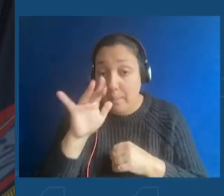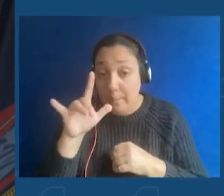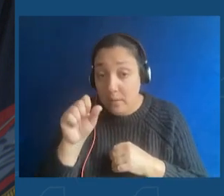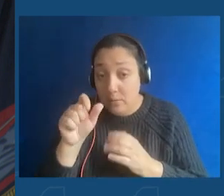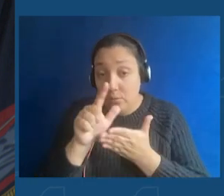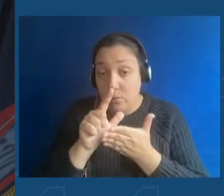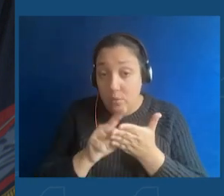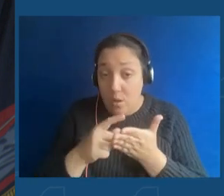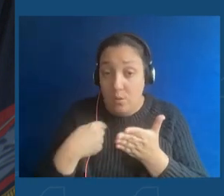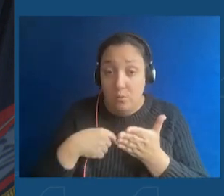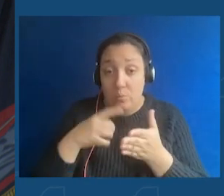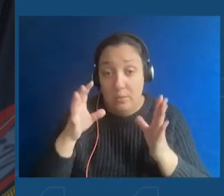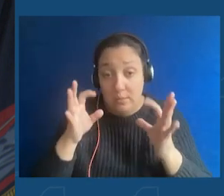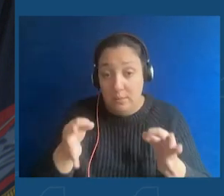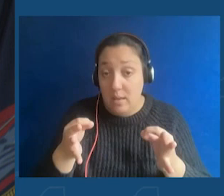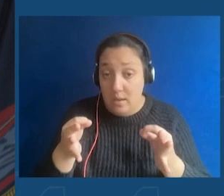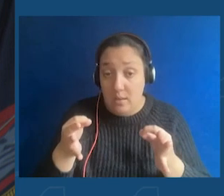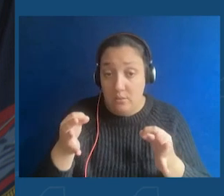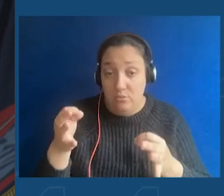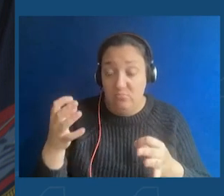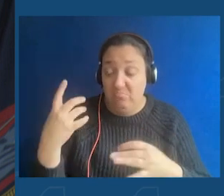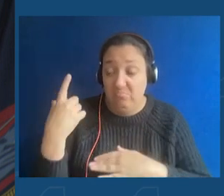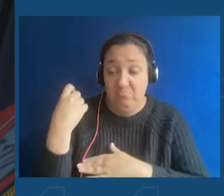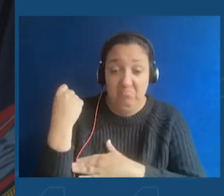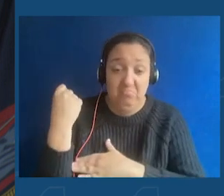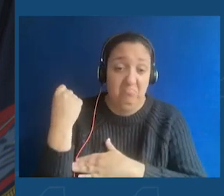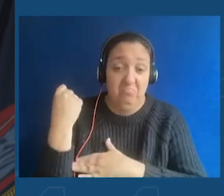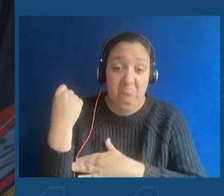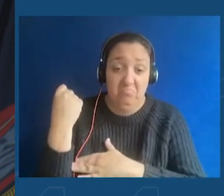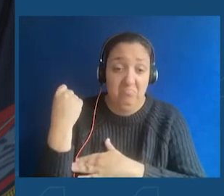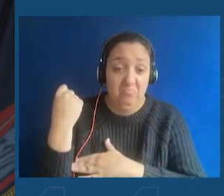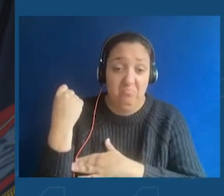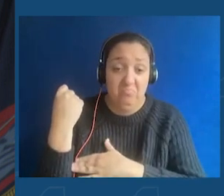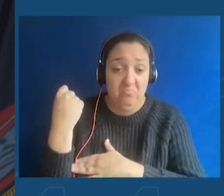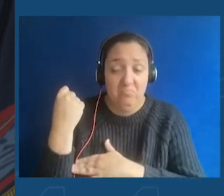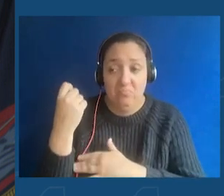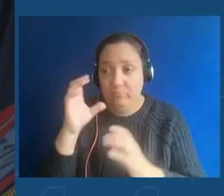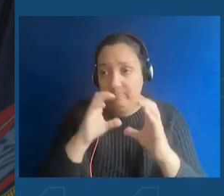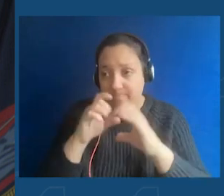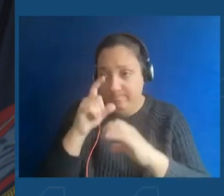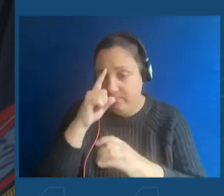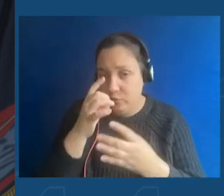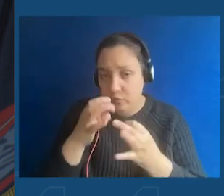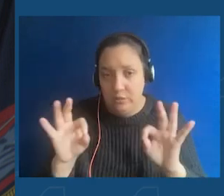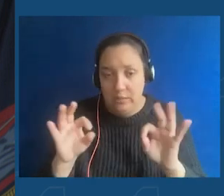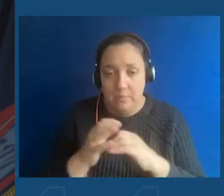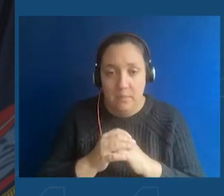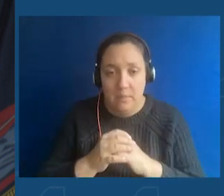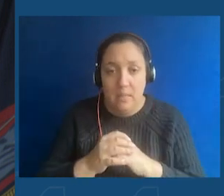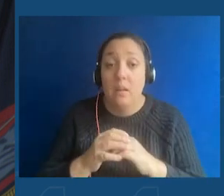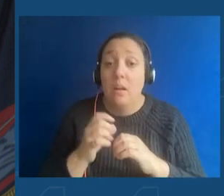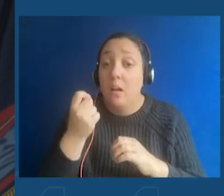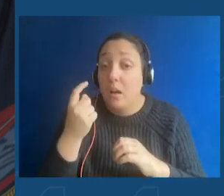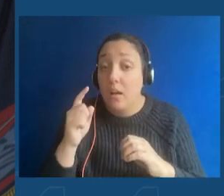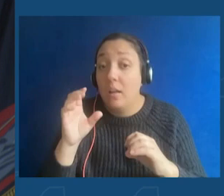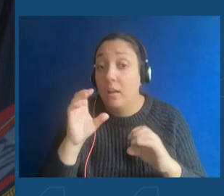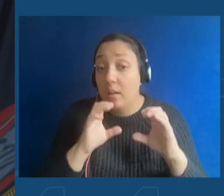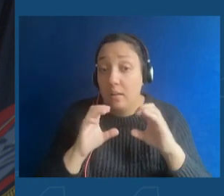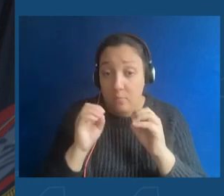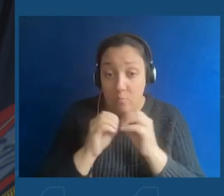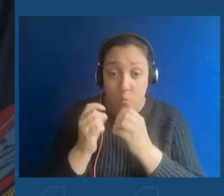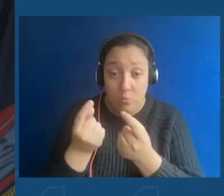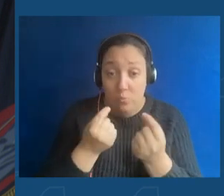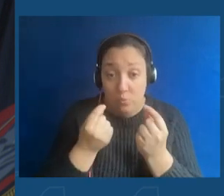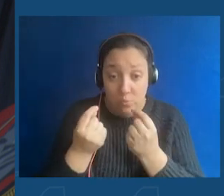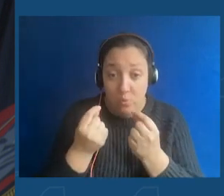up, we're fighting back, and we're welcoming all in search of these freedoms. There's more to do, but it begins in rooms like this today